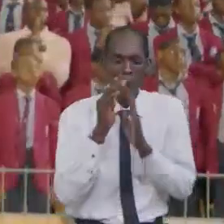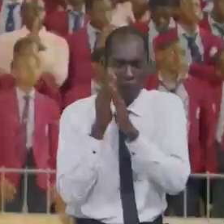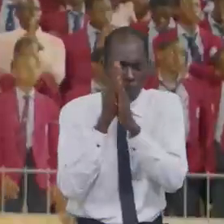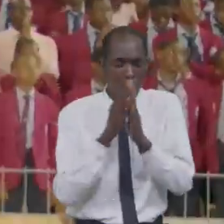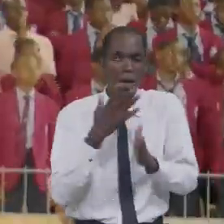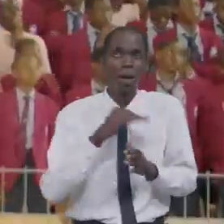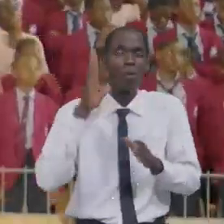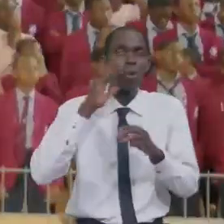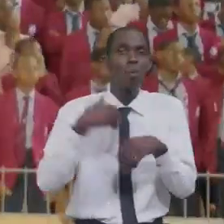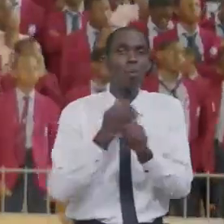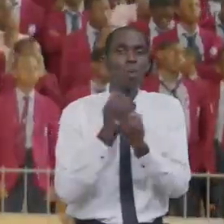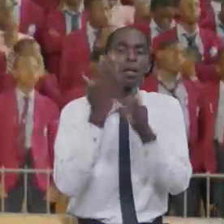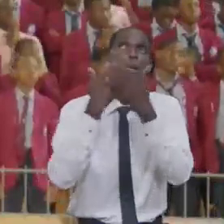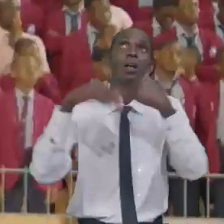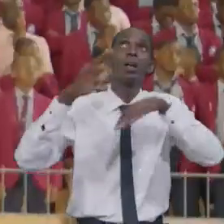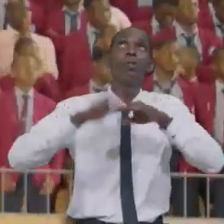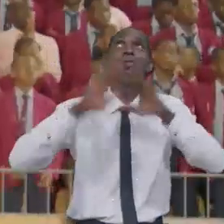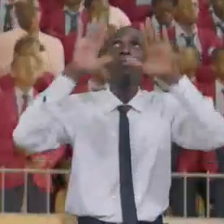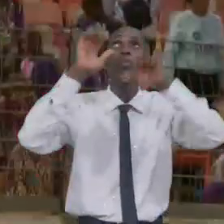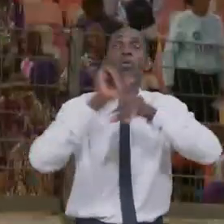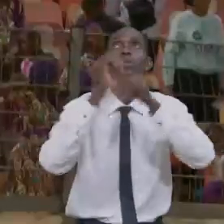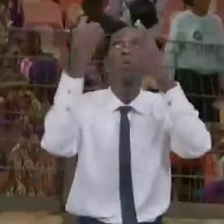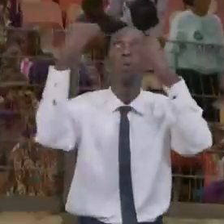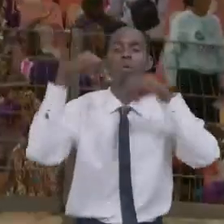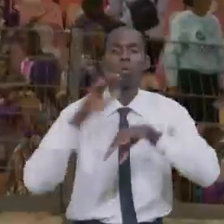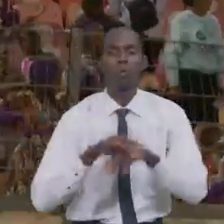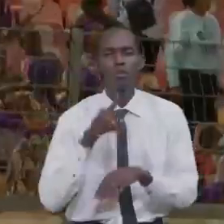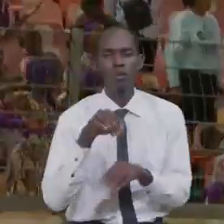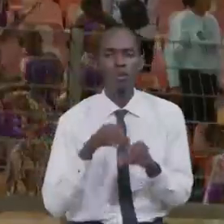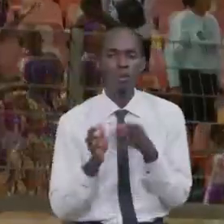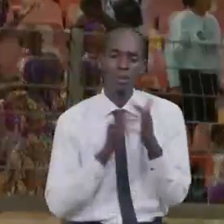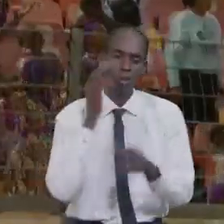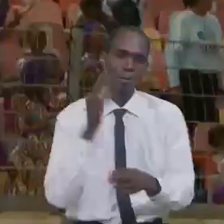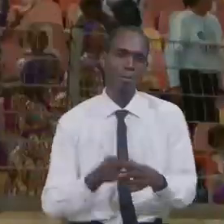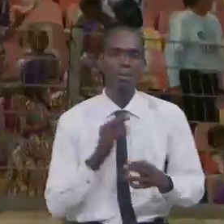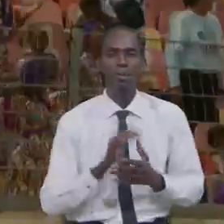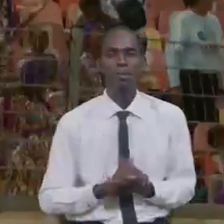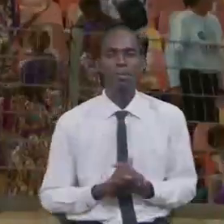heaven's miracle come upon you in Jesus' name.